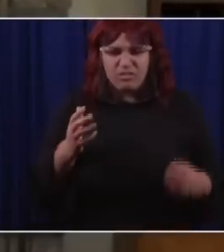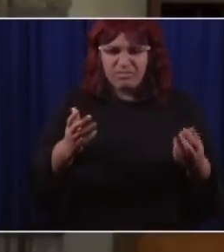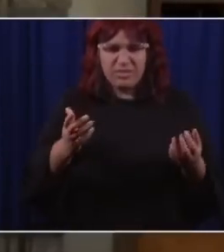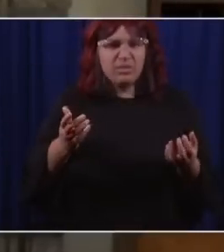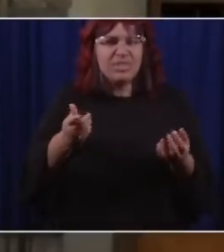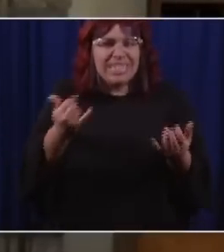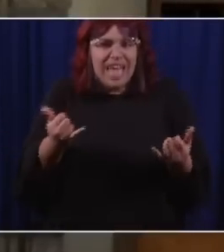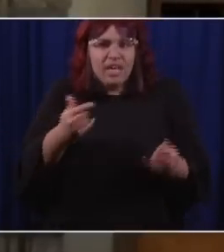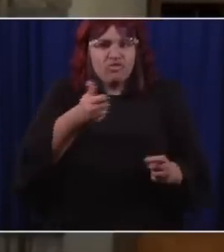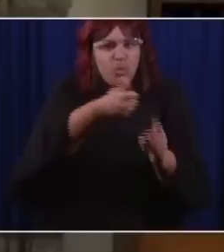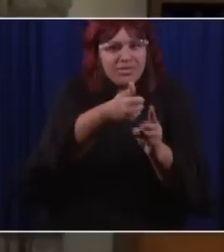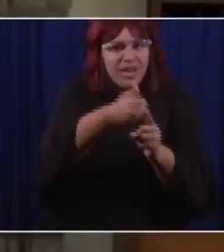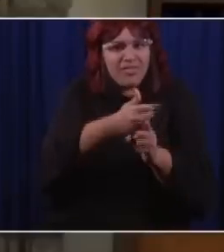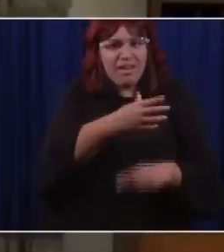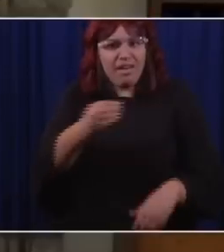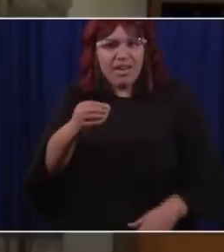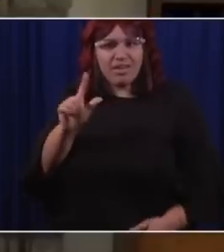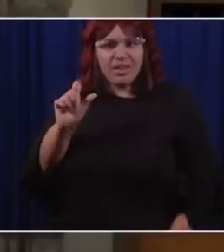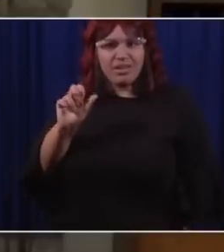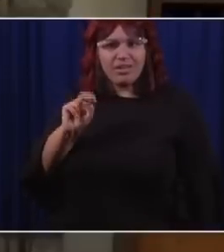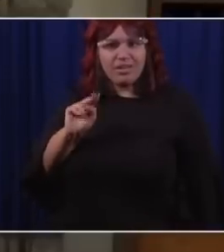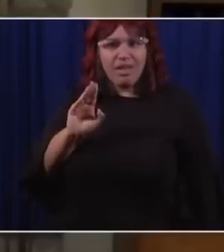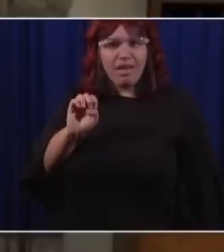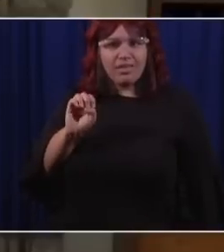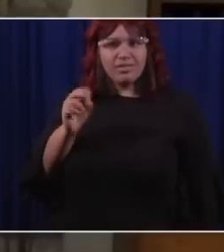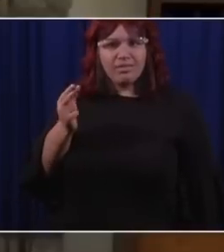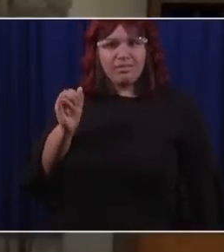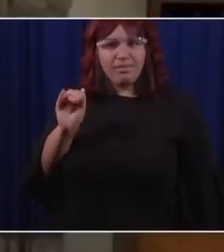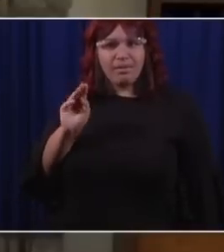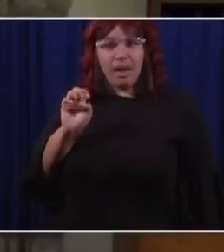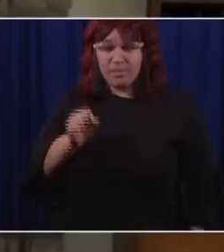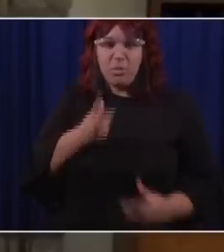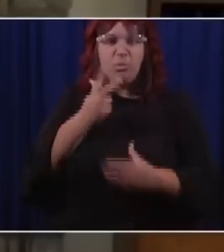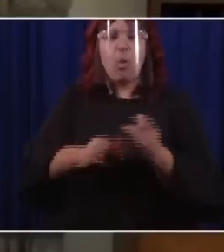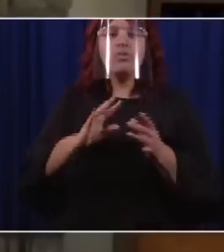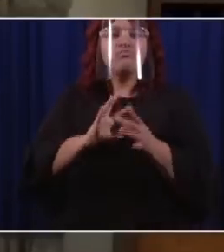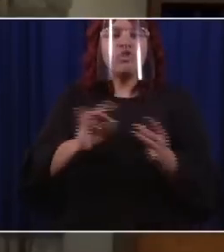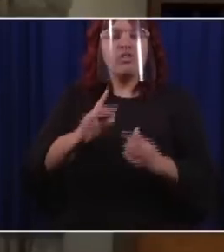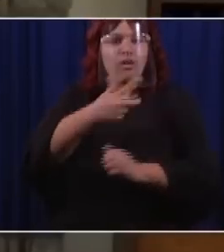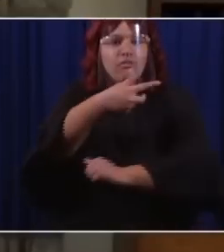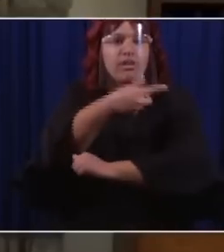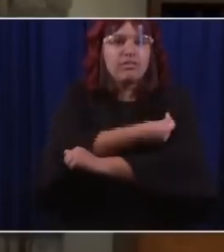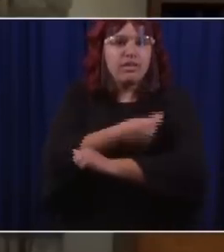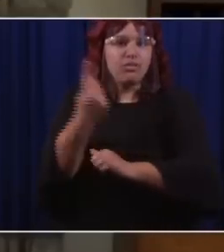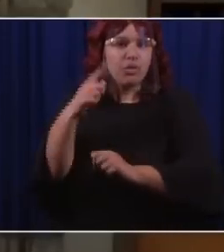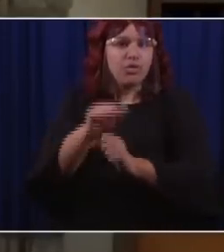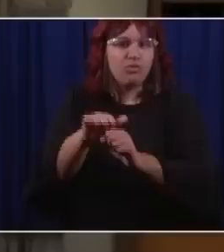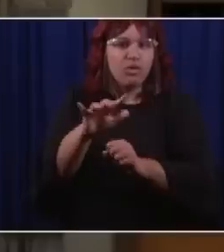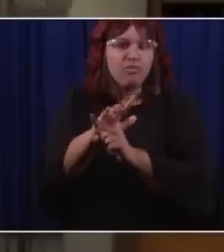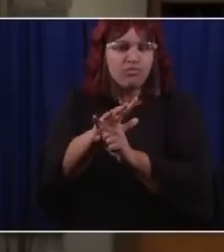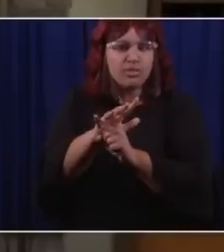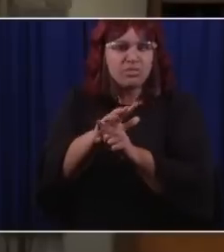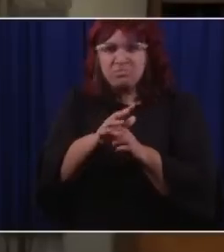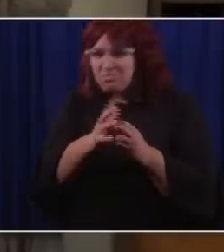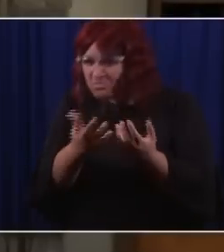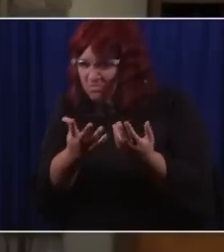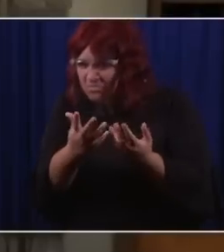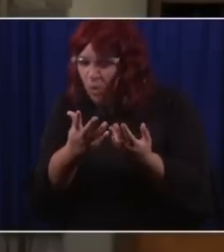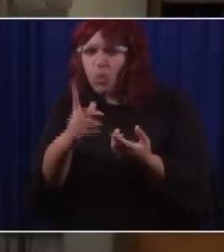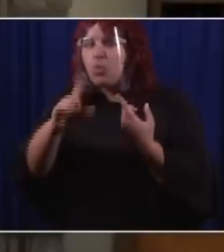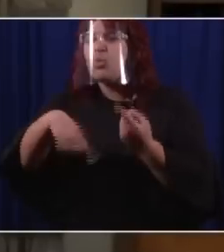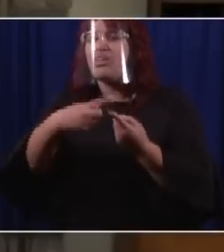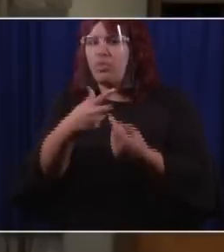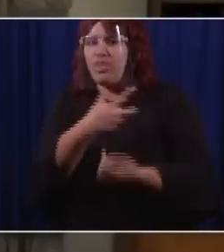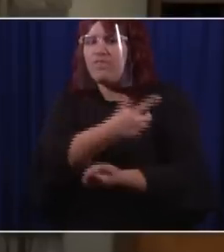coming. Can you give us any indication if you've been told whether that vaccine will come before the end of this year? And